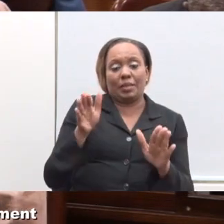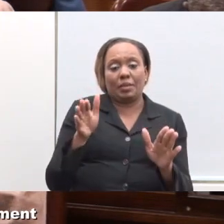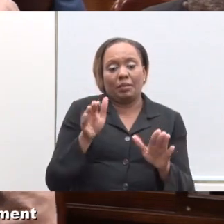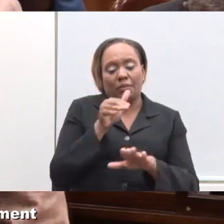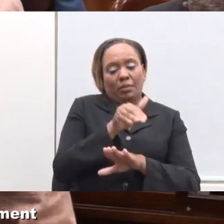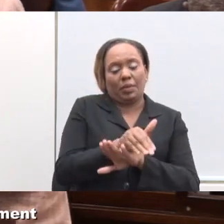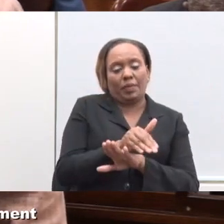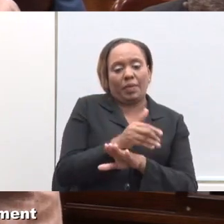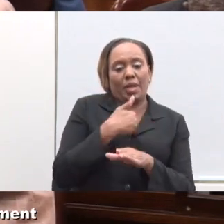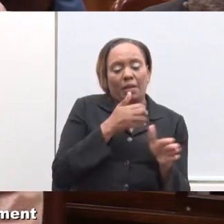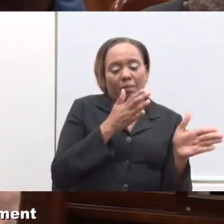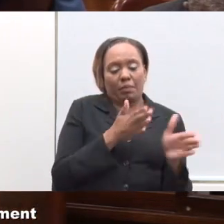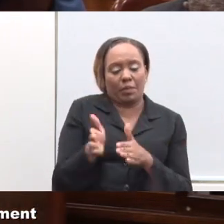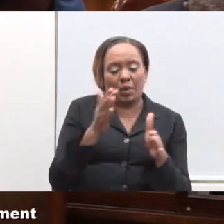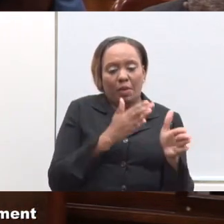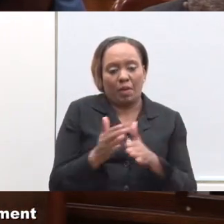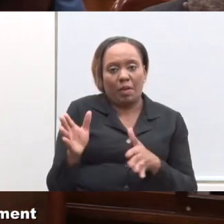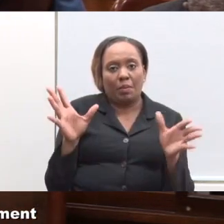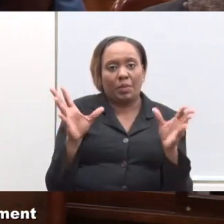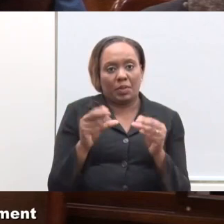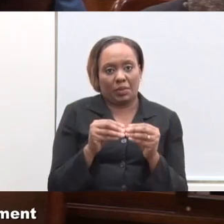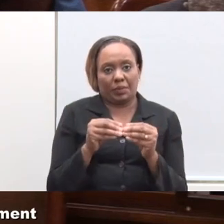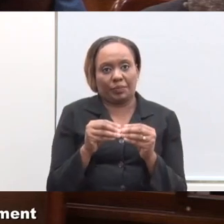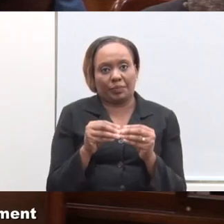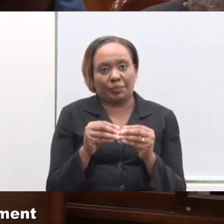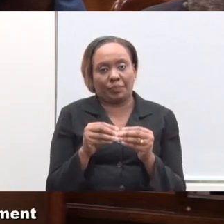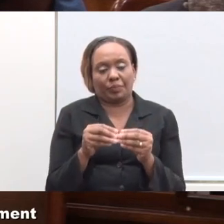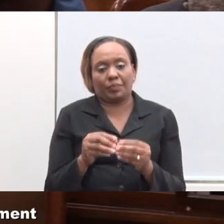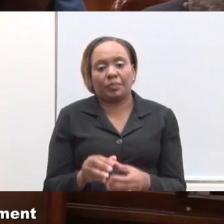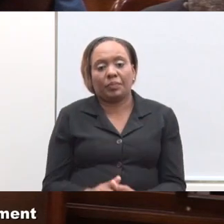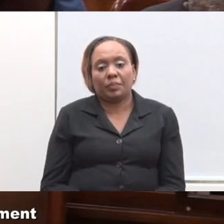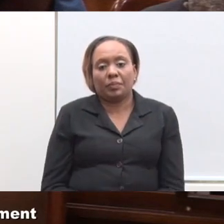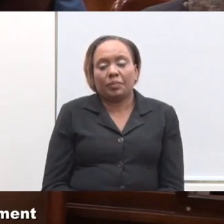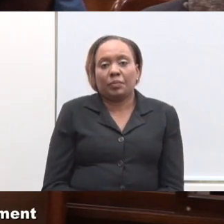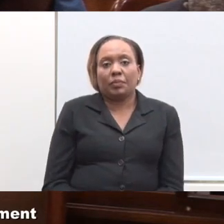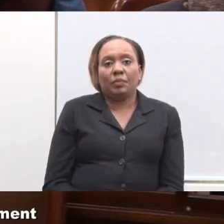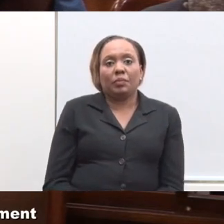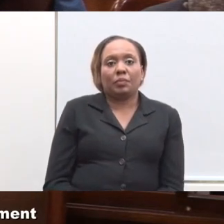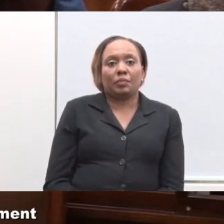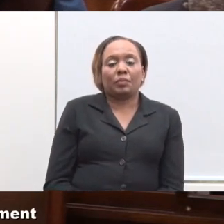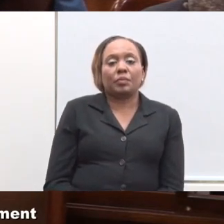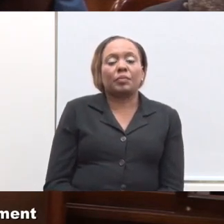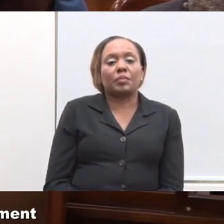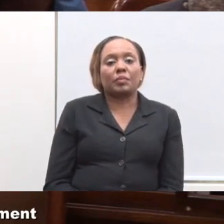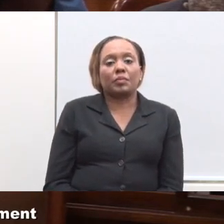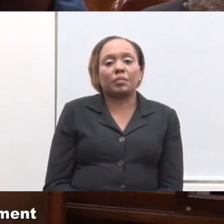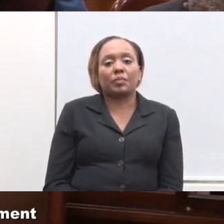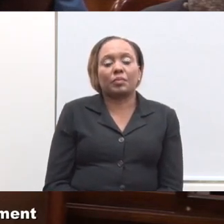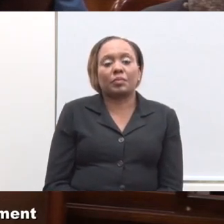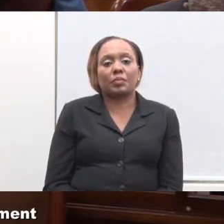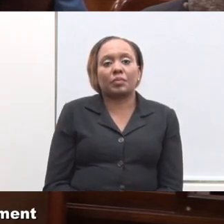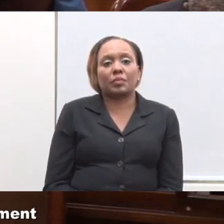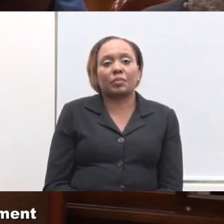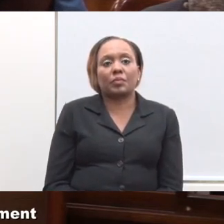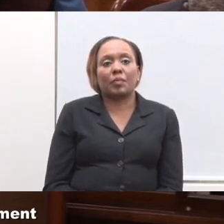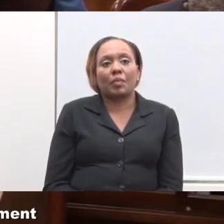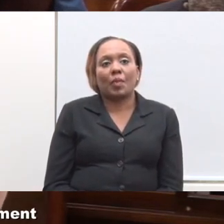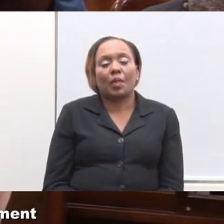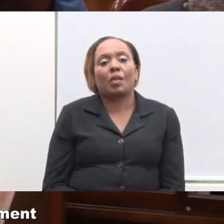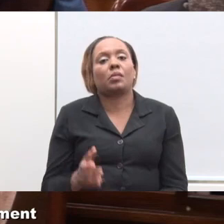meeting, we are clear that there are some who need to draw down on the rapid facilities that the IMF